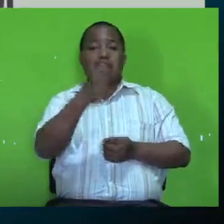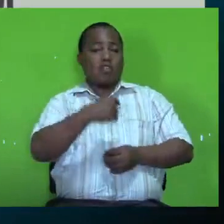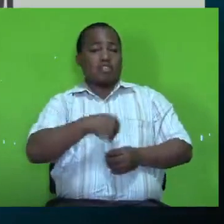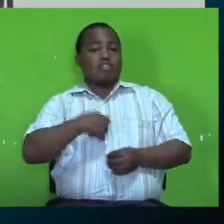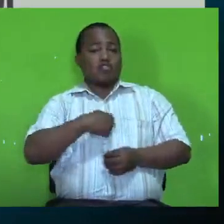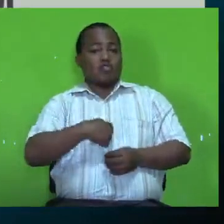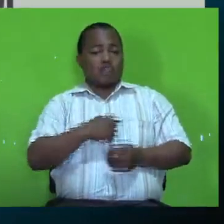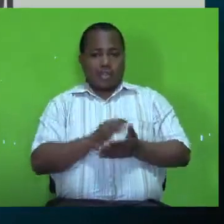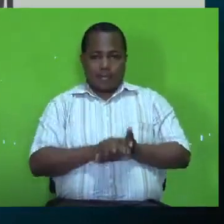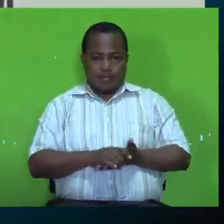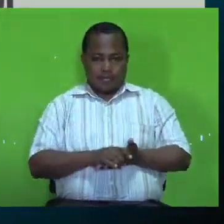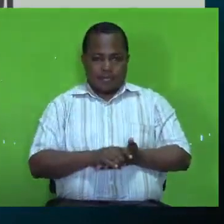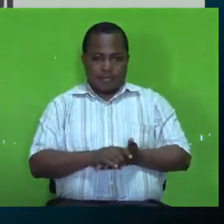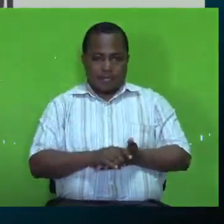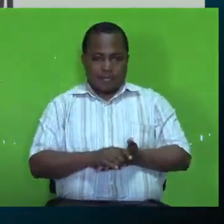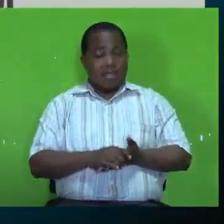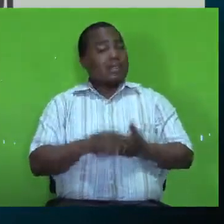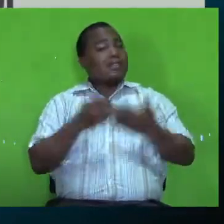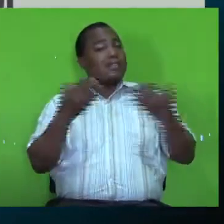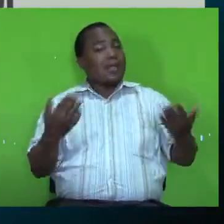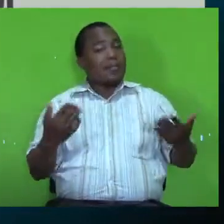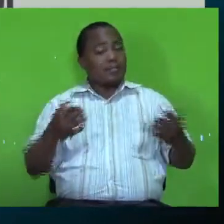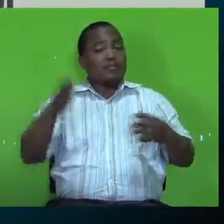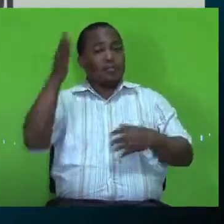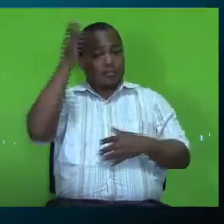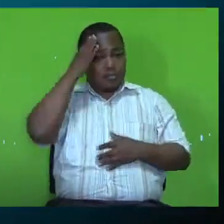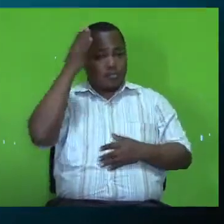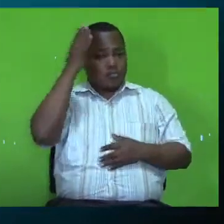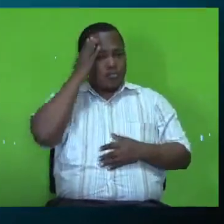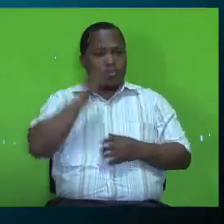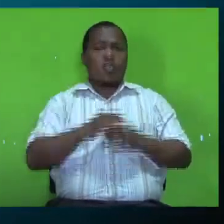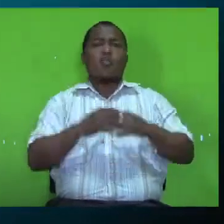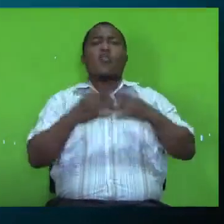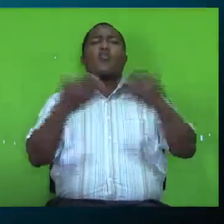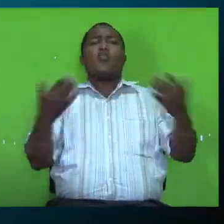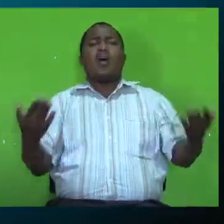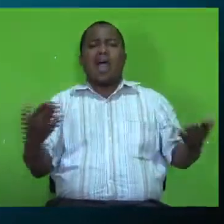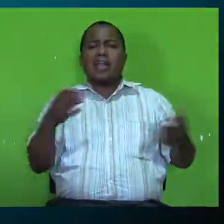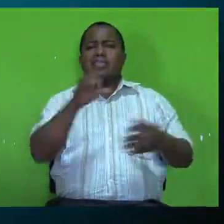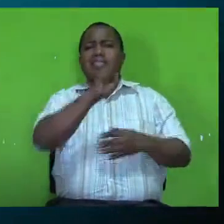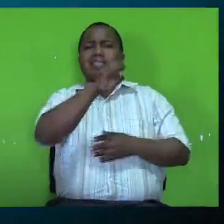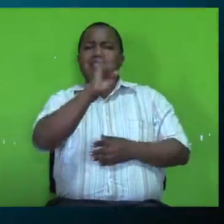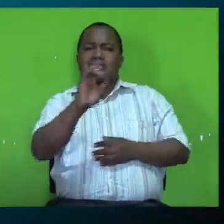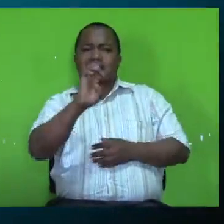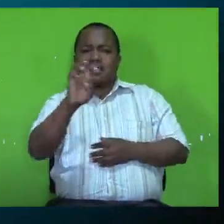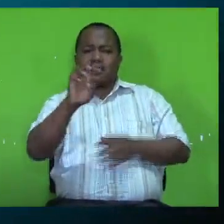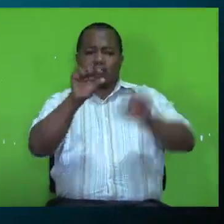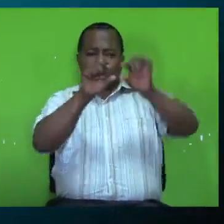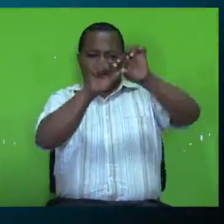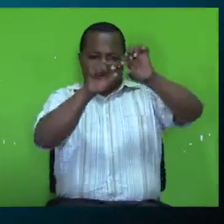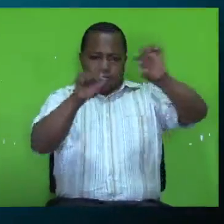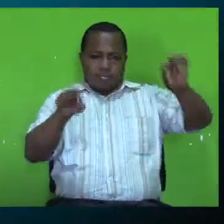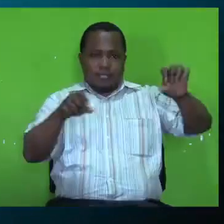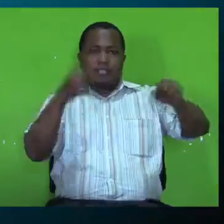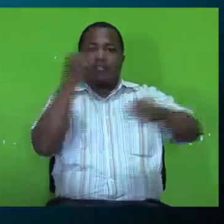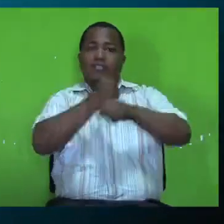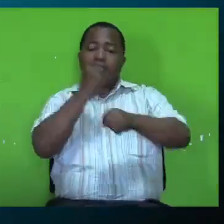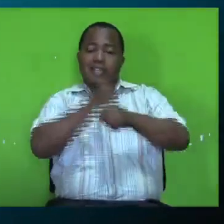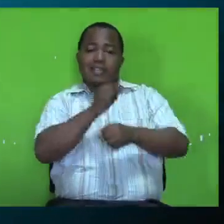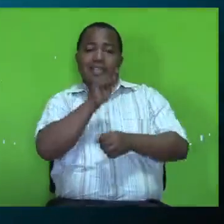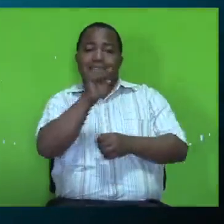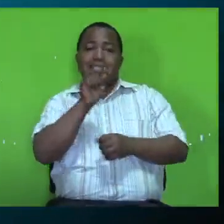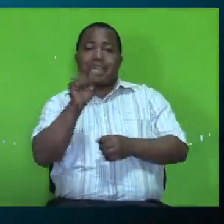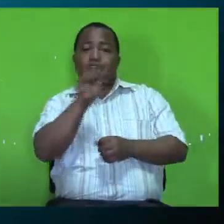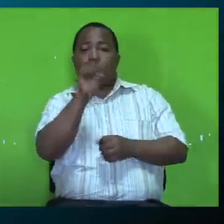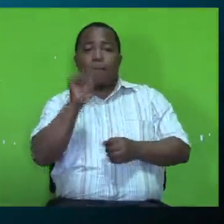My dears, still I want to know why sieve tube element possessed with the